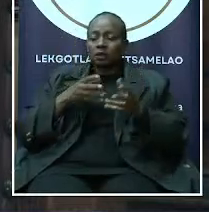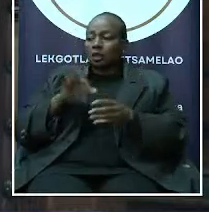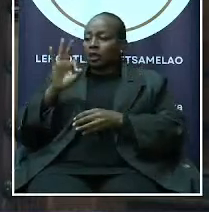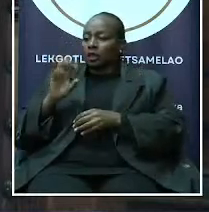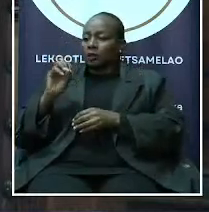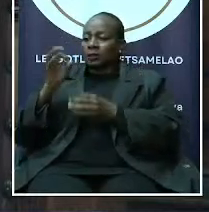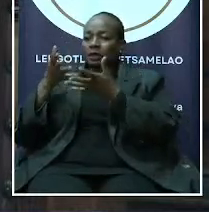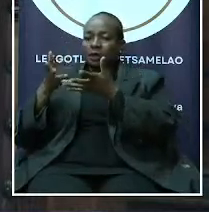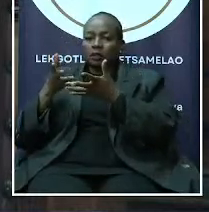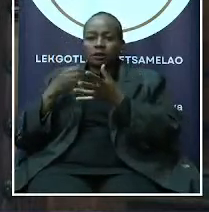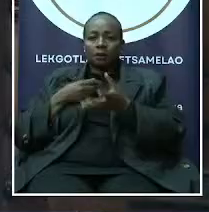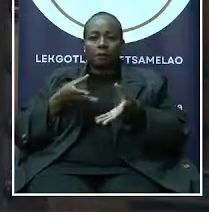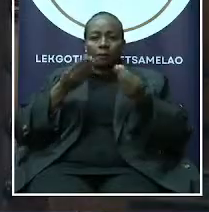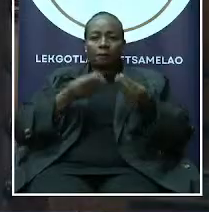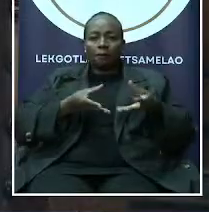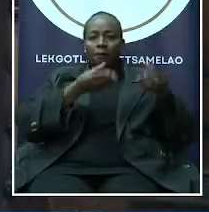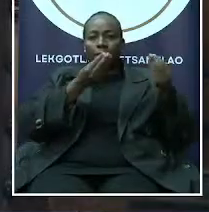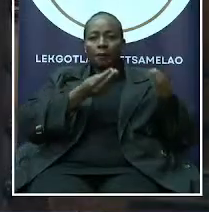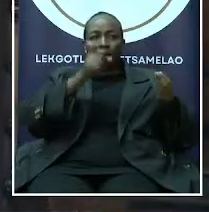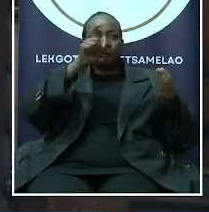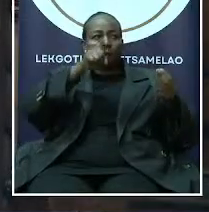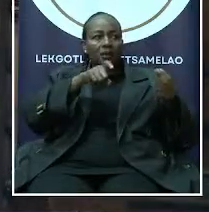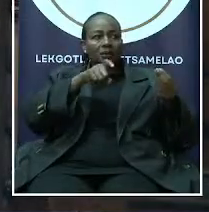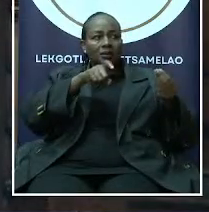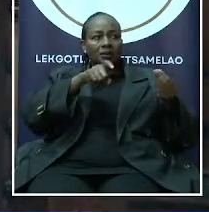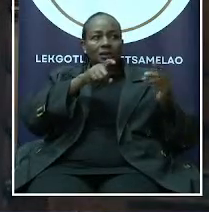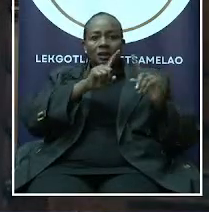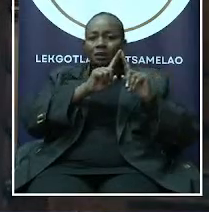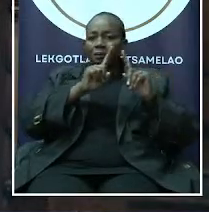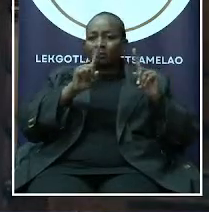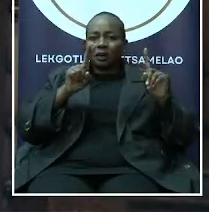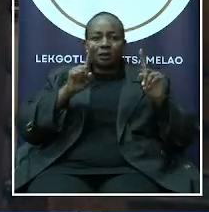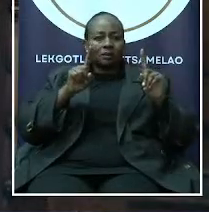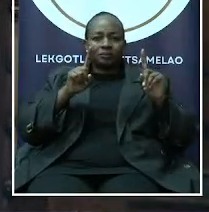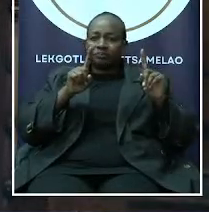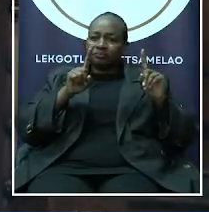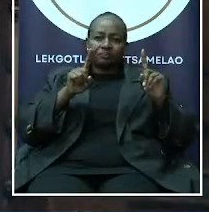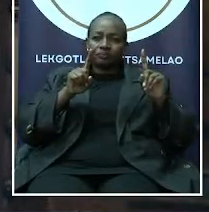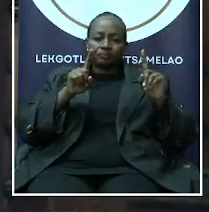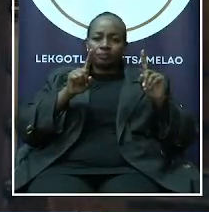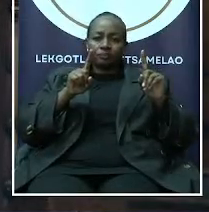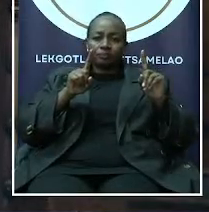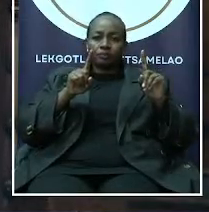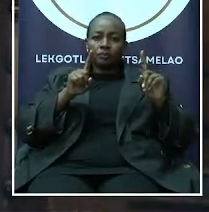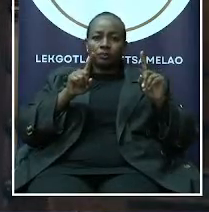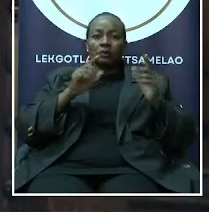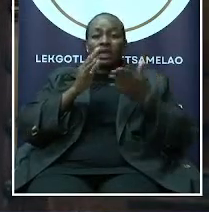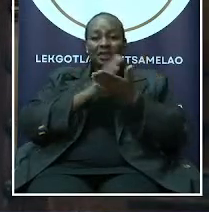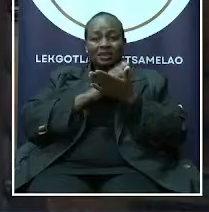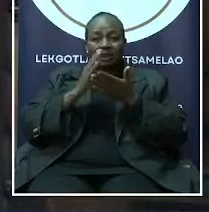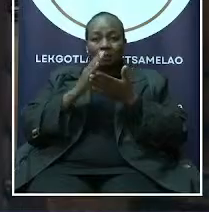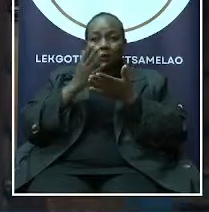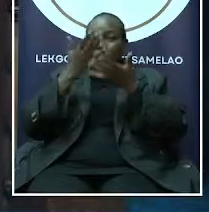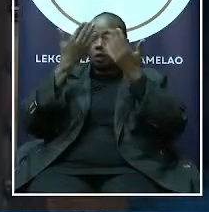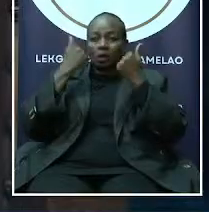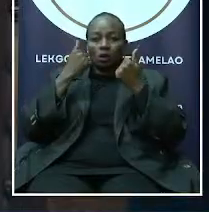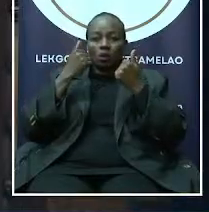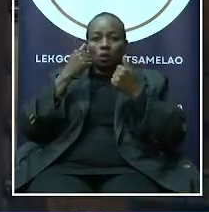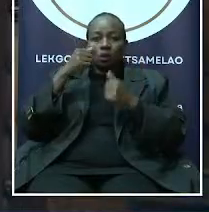that, 30% of that. But there are no actual quotas. And some of you might not know what a